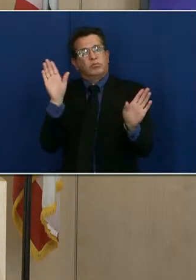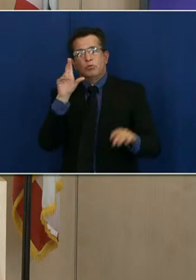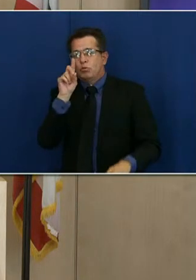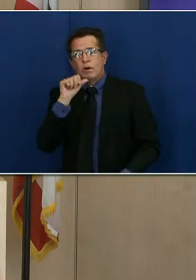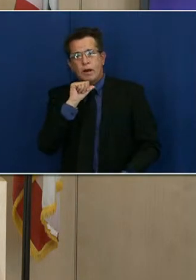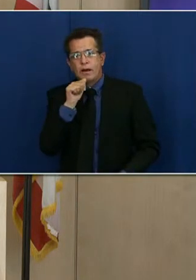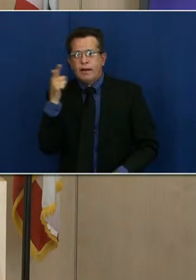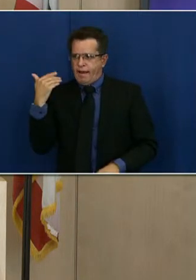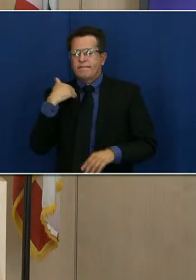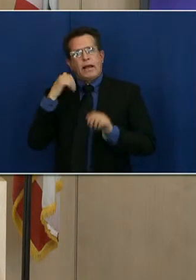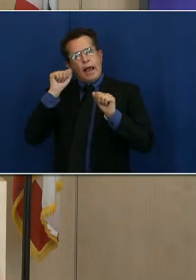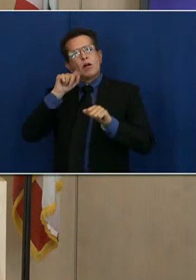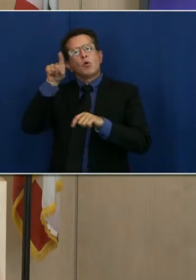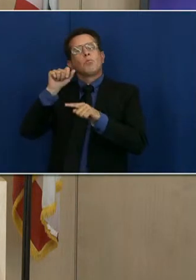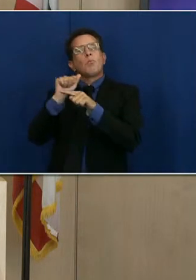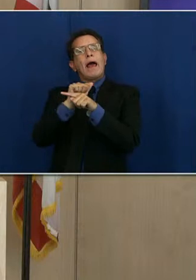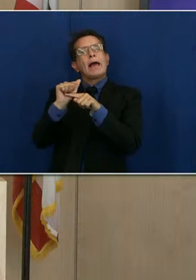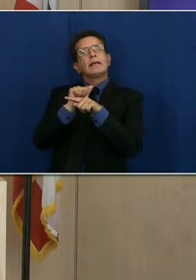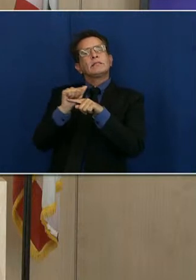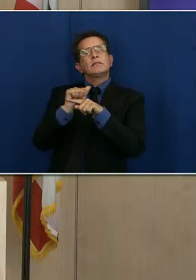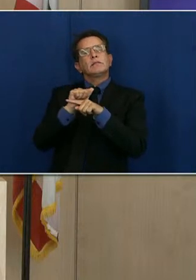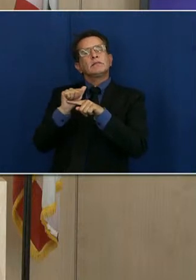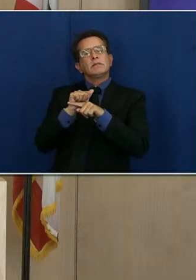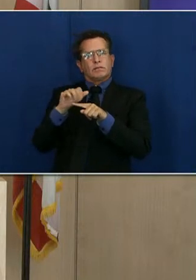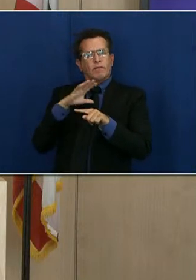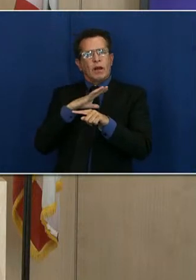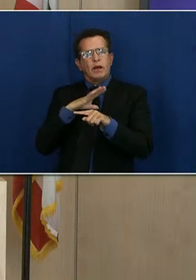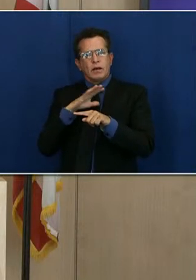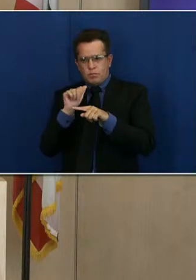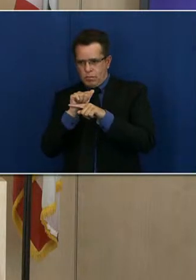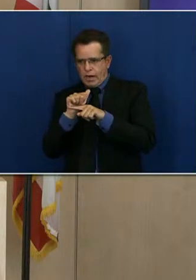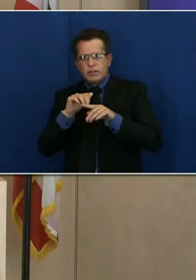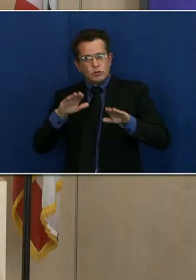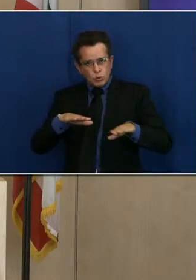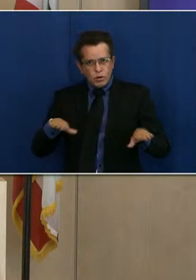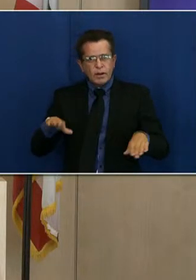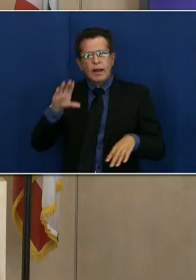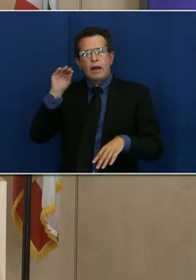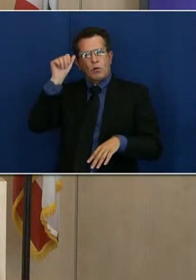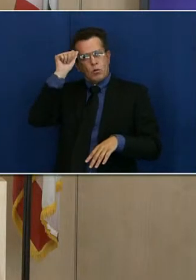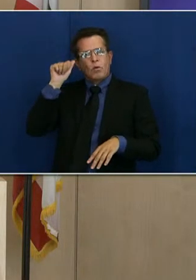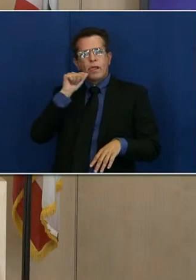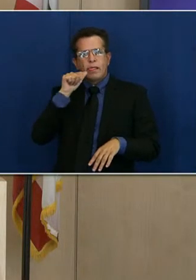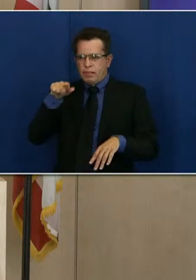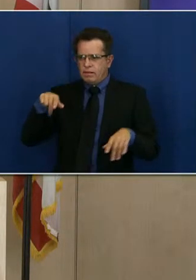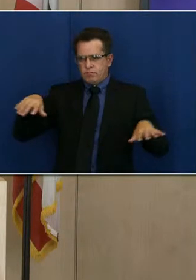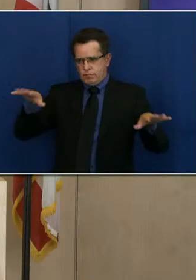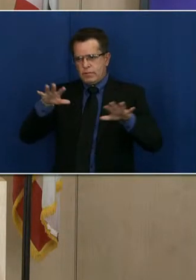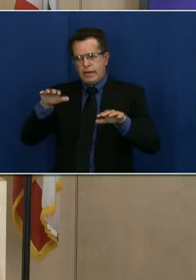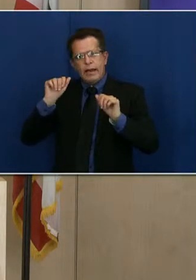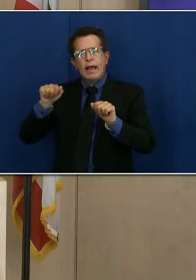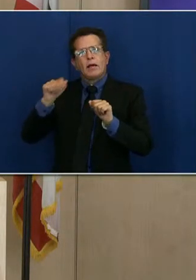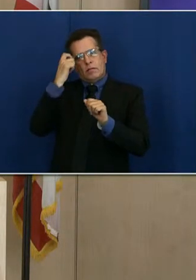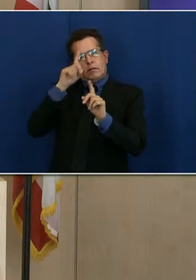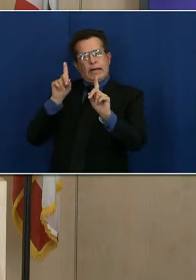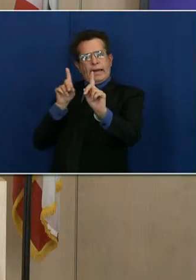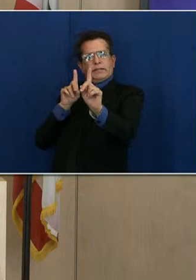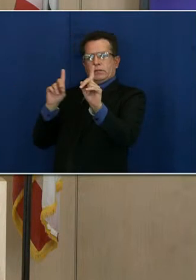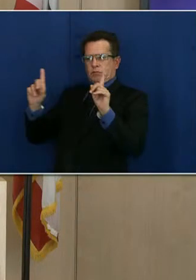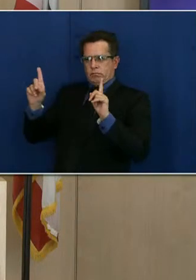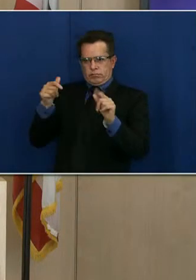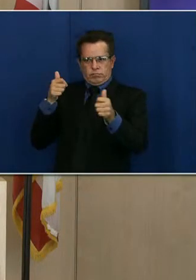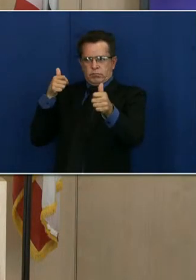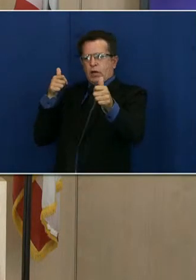practicing, and that allows for the children and adults to social distance,